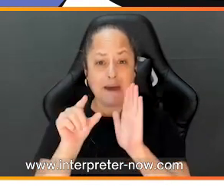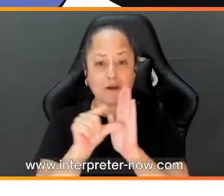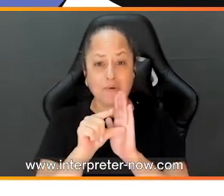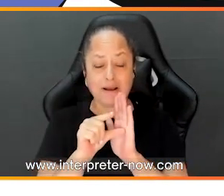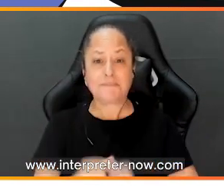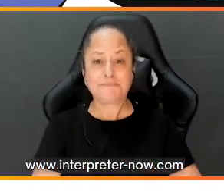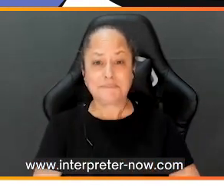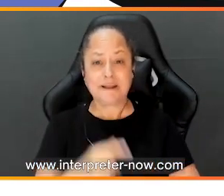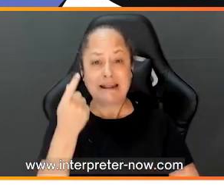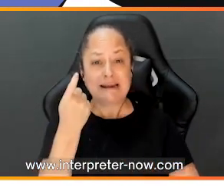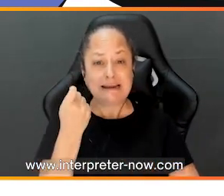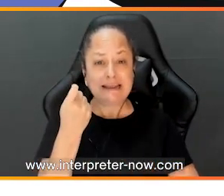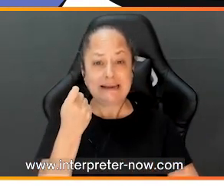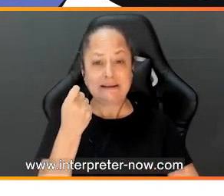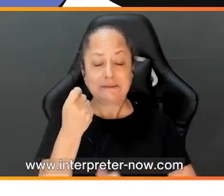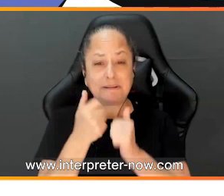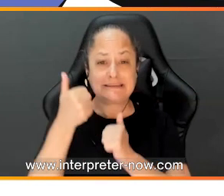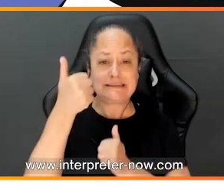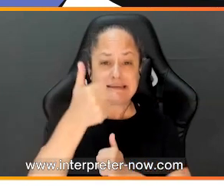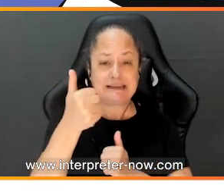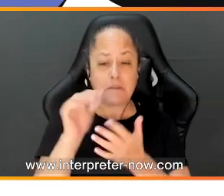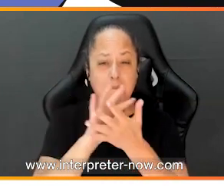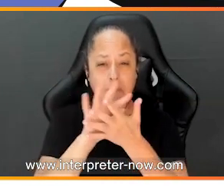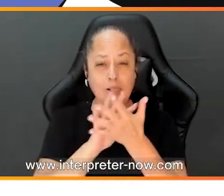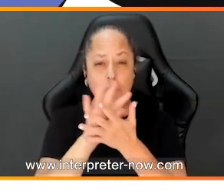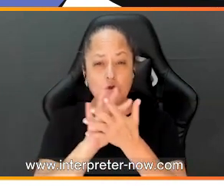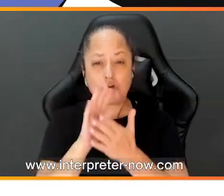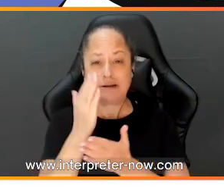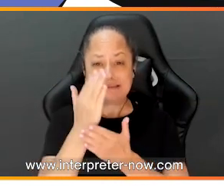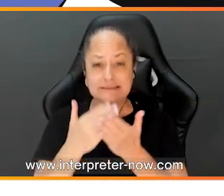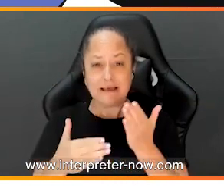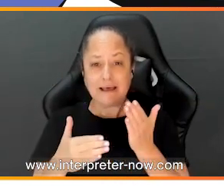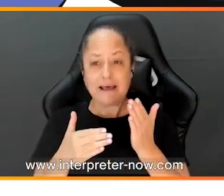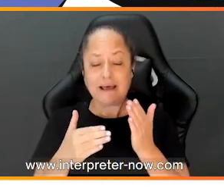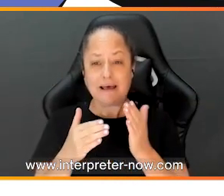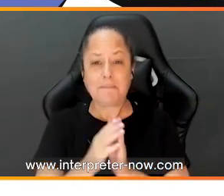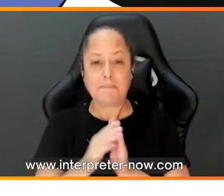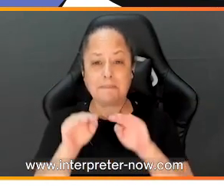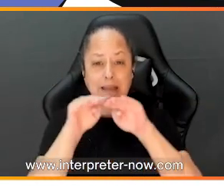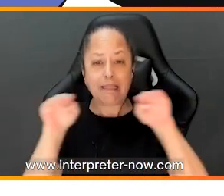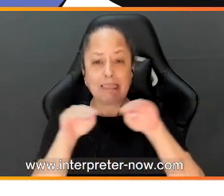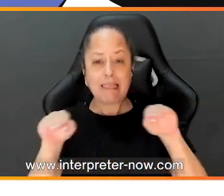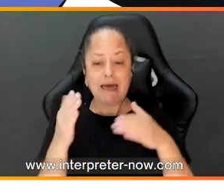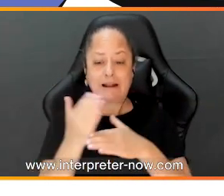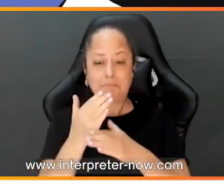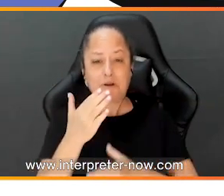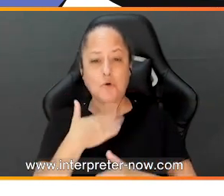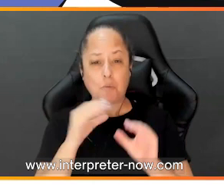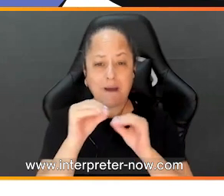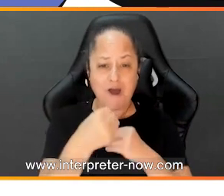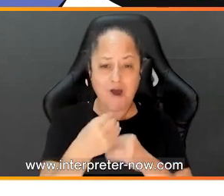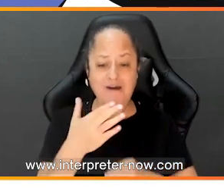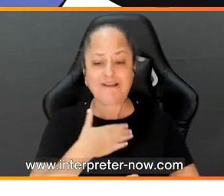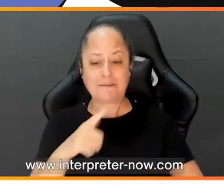And in the background, you can see a little bit in the distance, a bit blurred, some dividing kind of lines